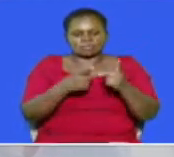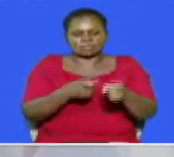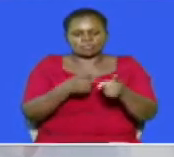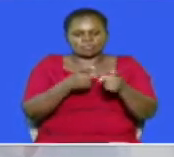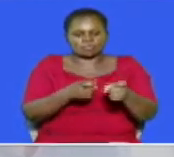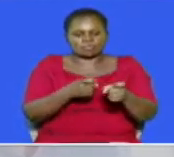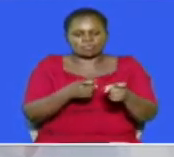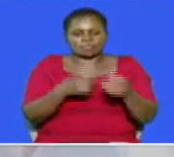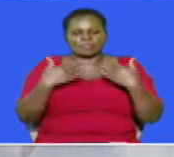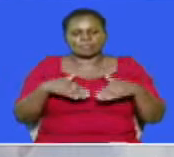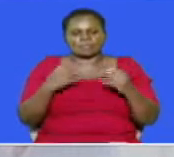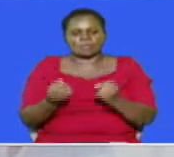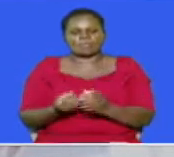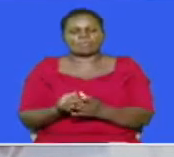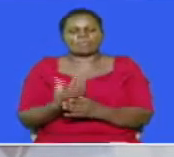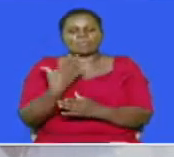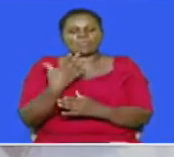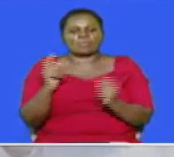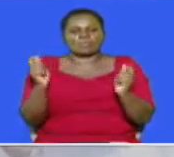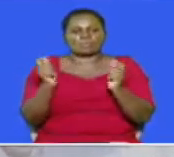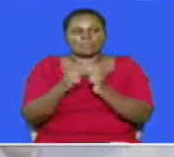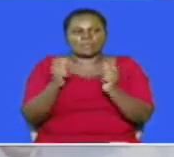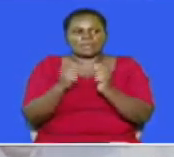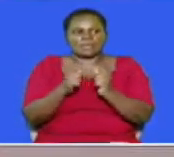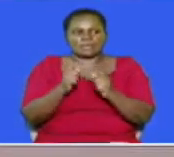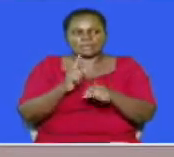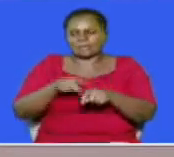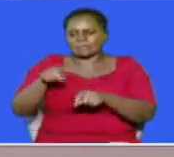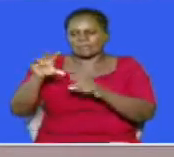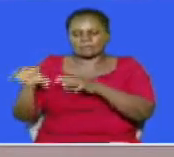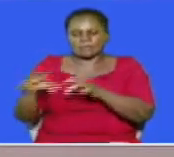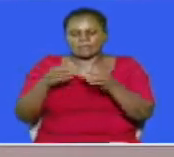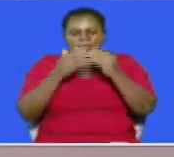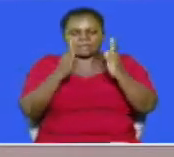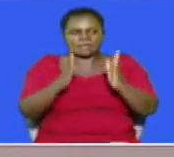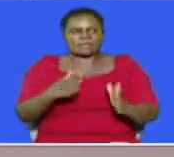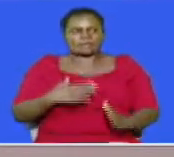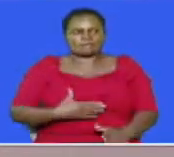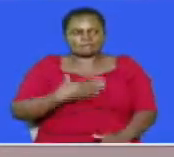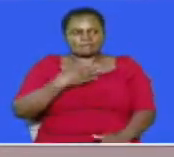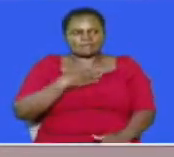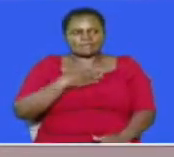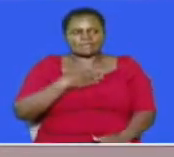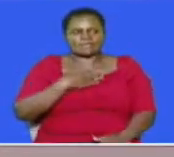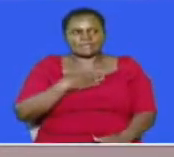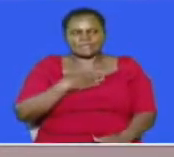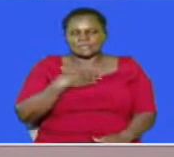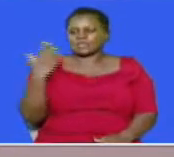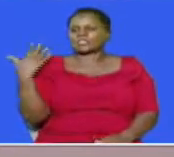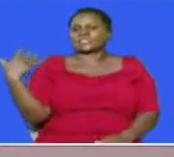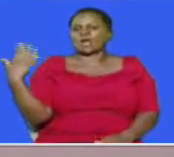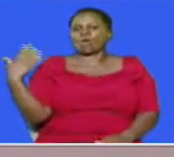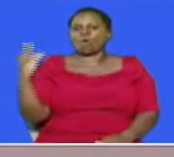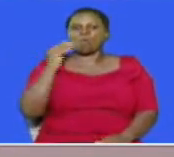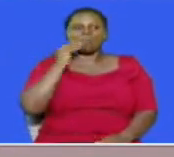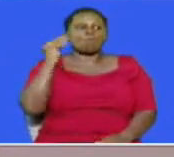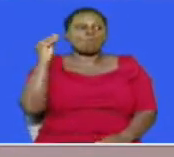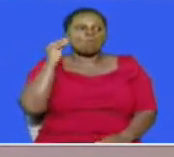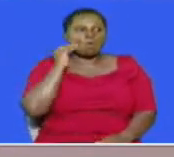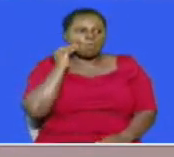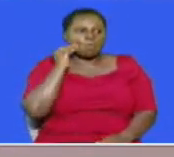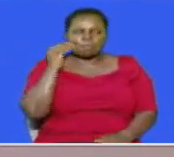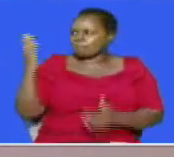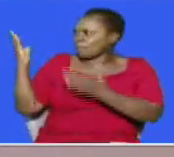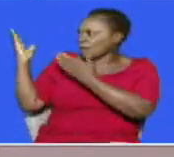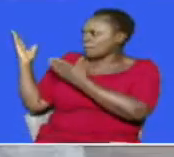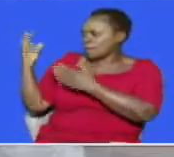light and creating them more pain when they are already suffering. The leaders who visited the nominated Member of Parliament David Sankok's home in